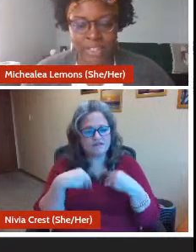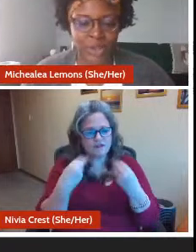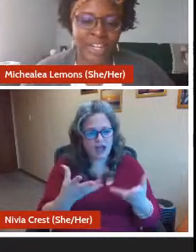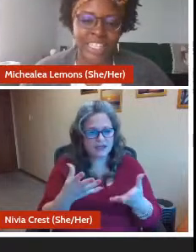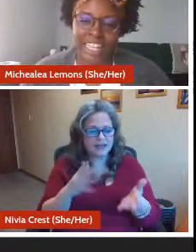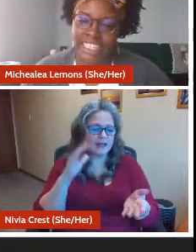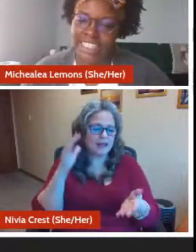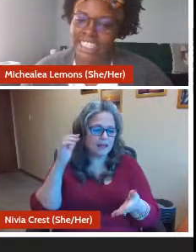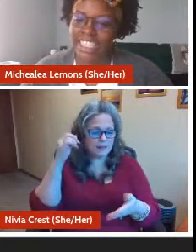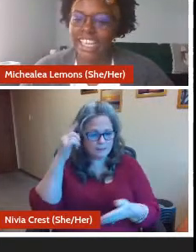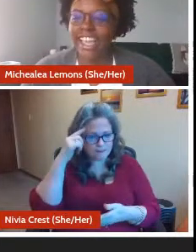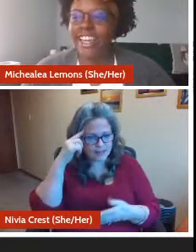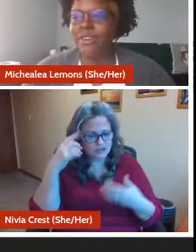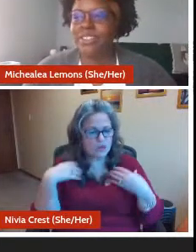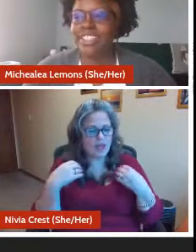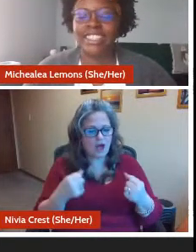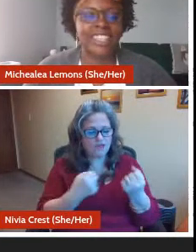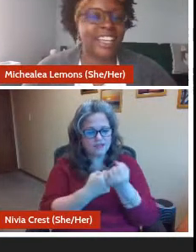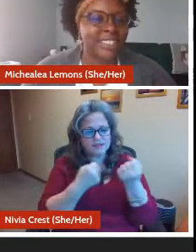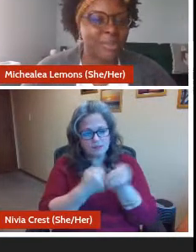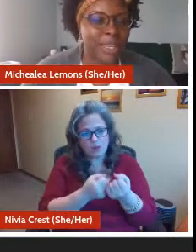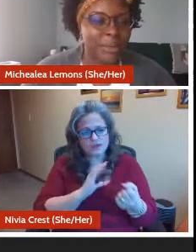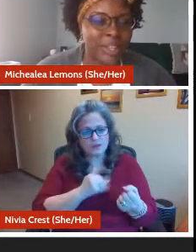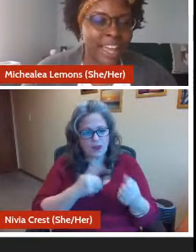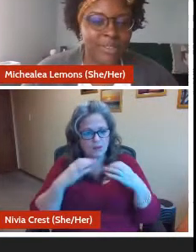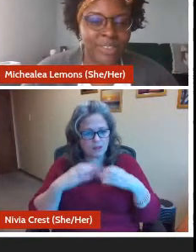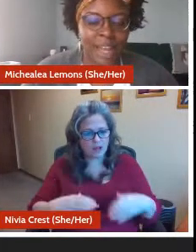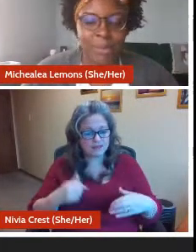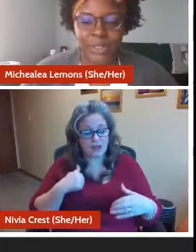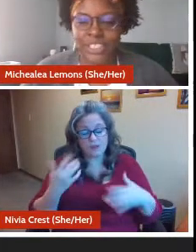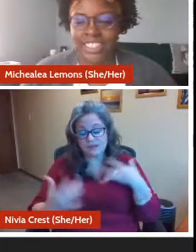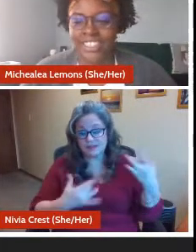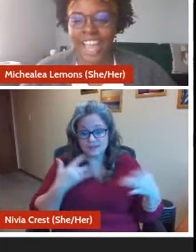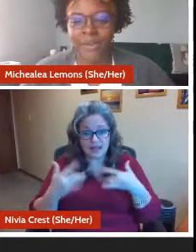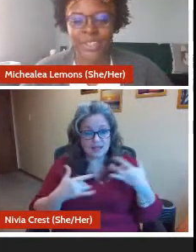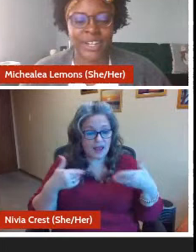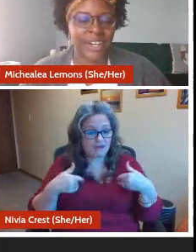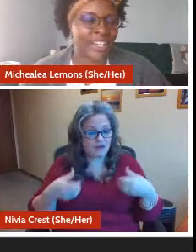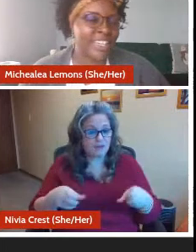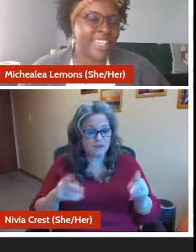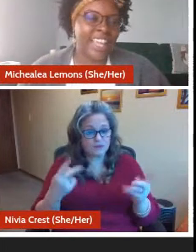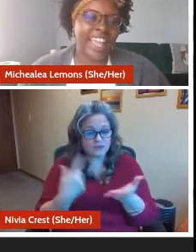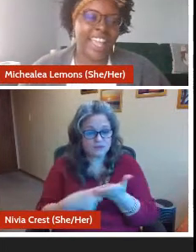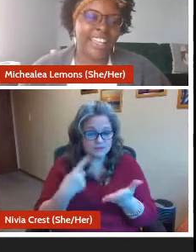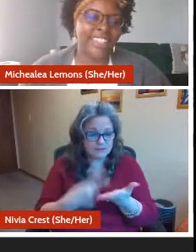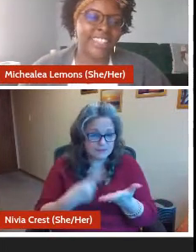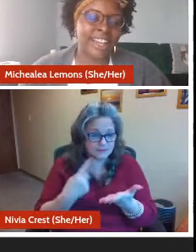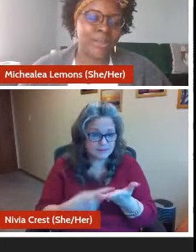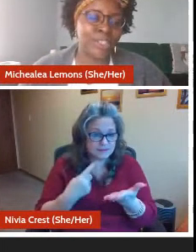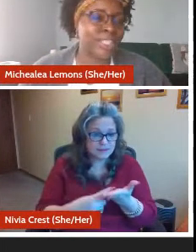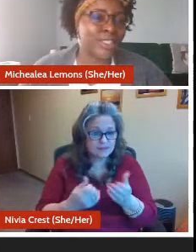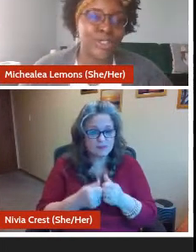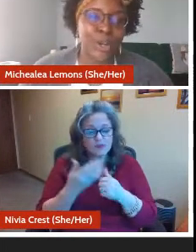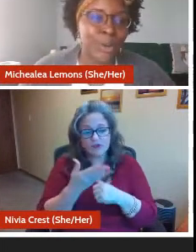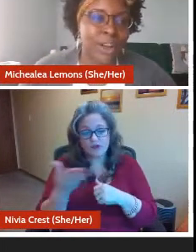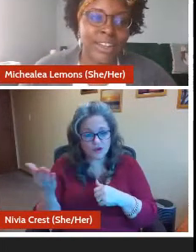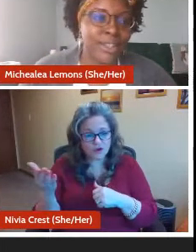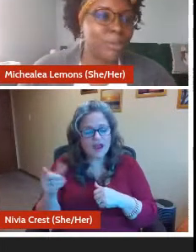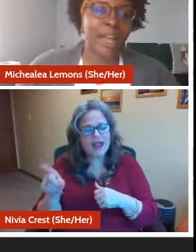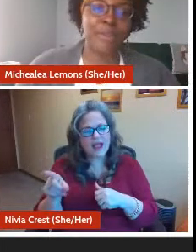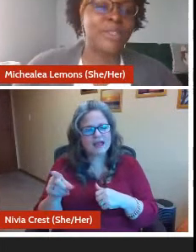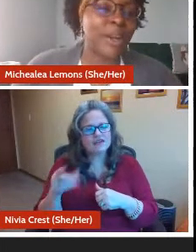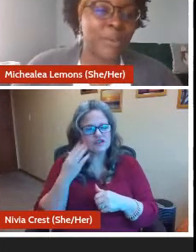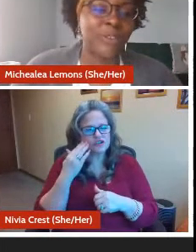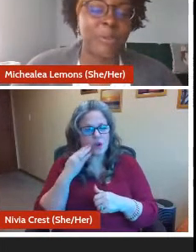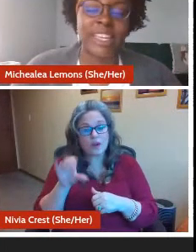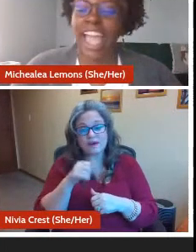medical support to our clients. And I was excited to be able to have the opportunity to chat with her and just get to know